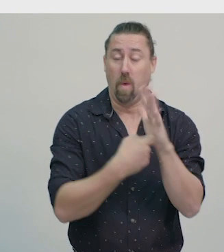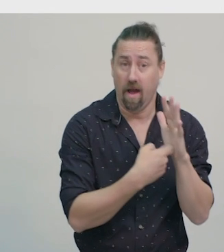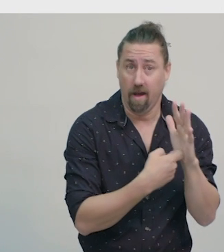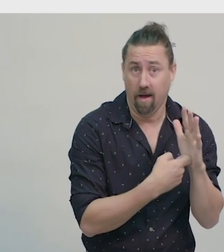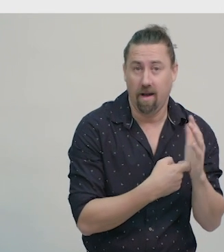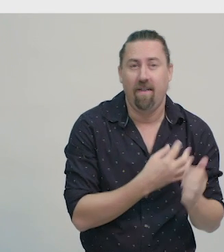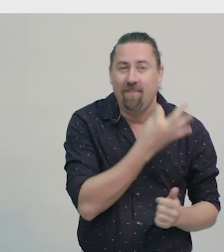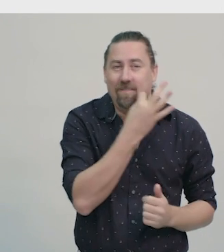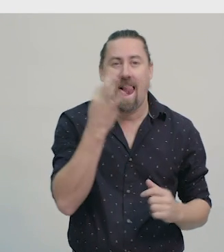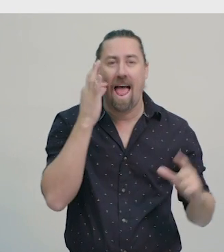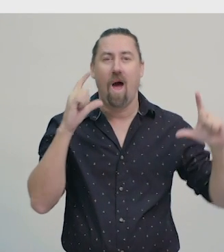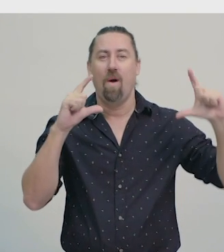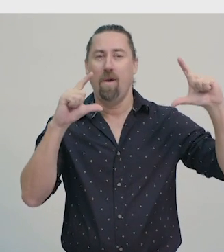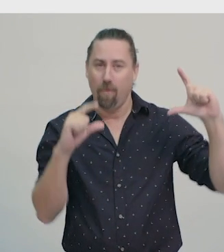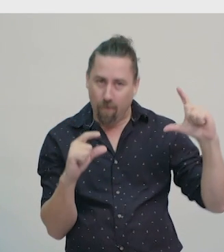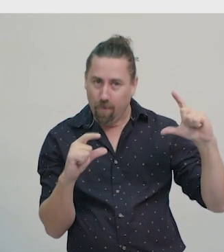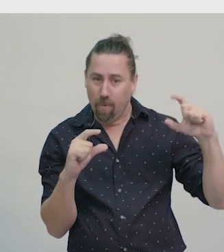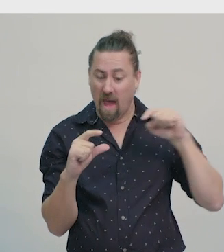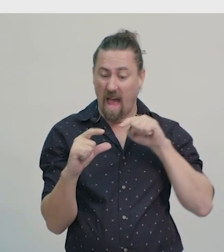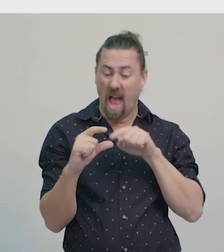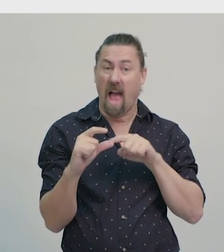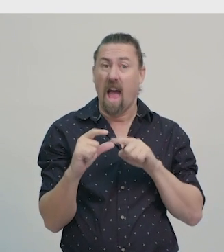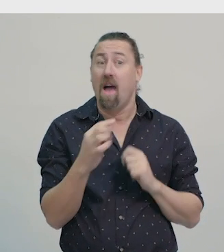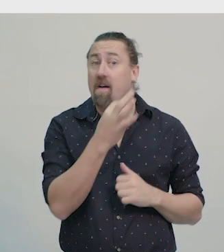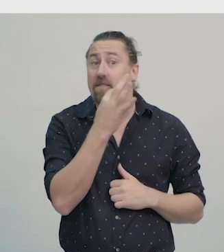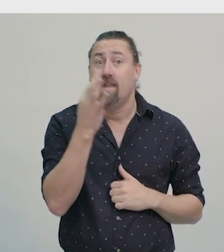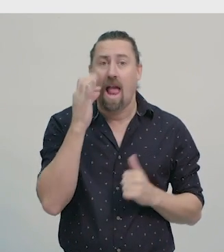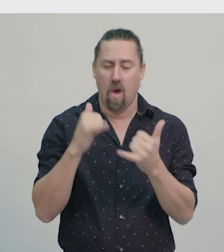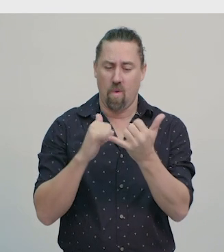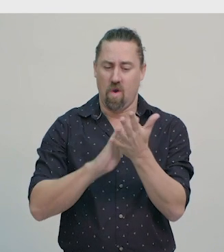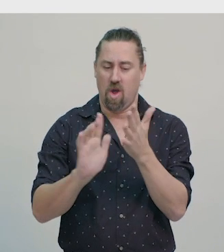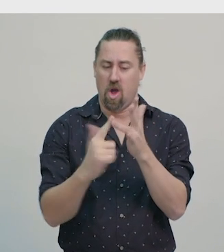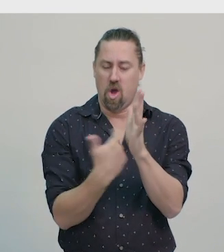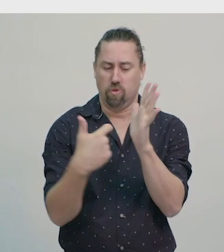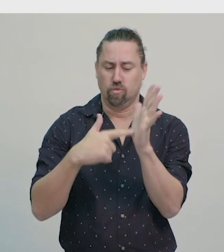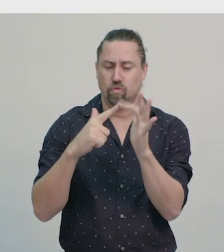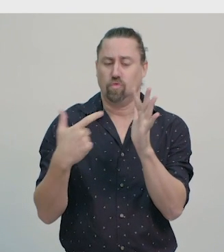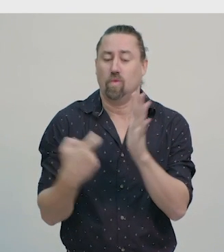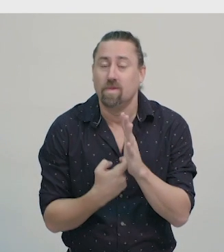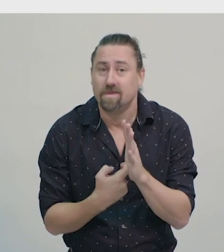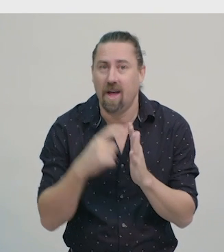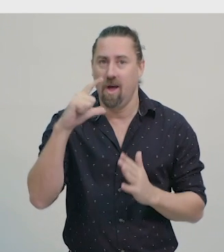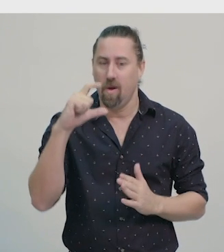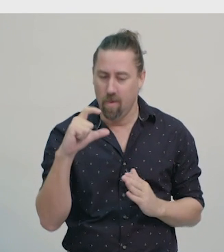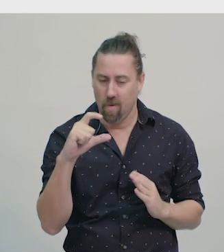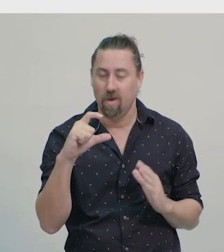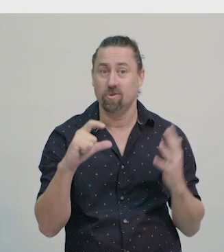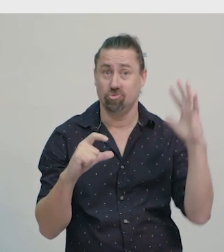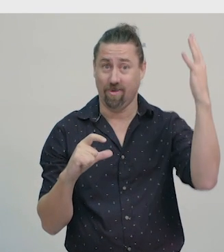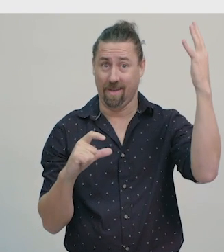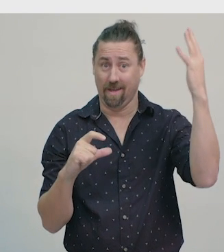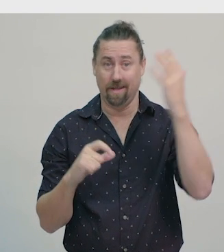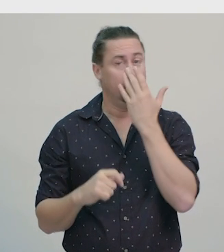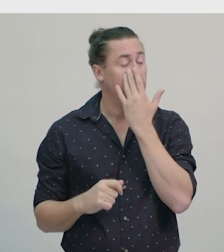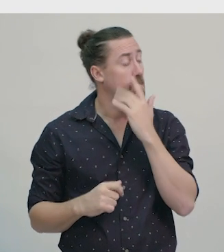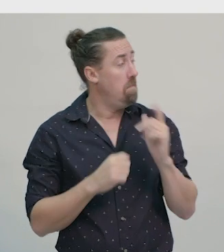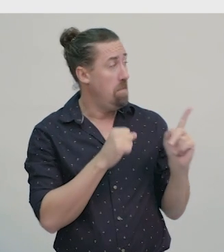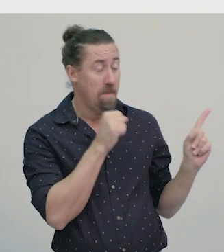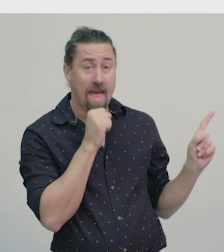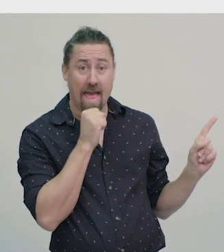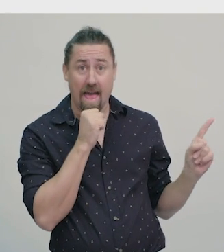the bottom of one object to its top. So when I stand next to the pool noodle to compare